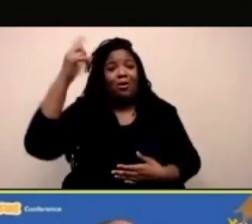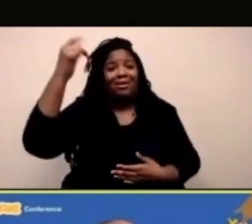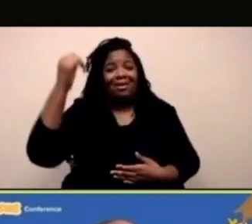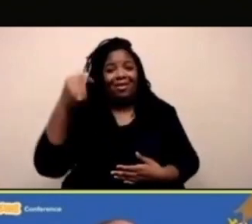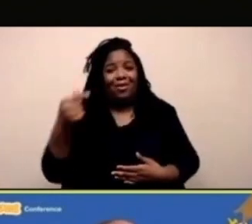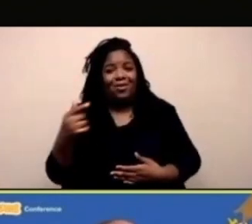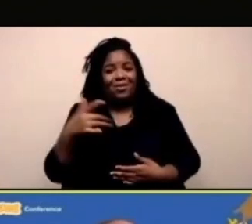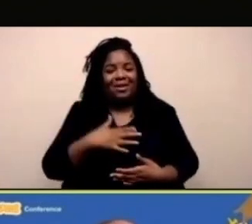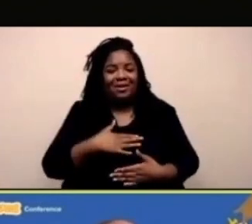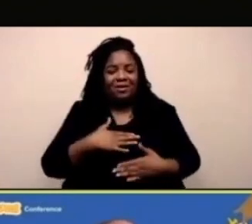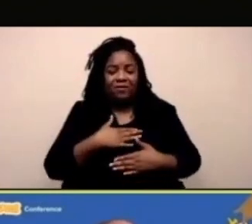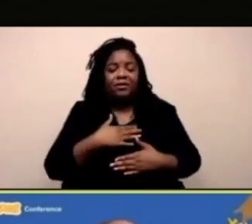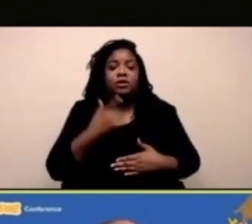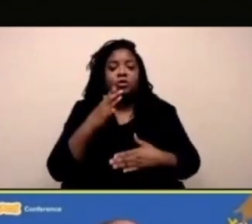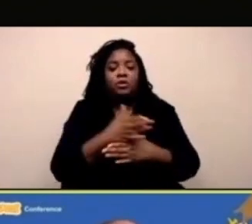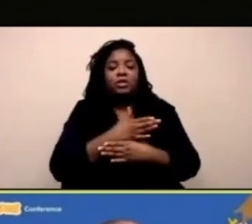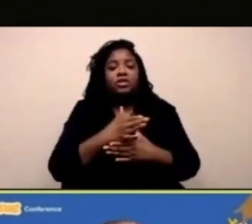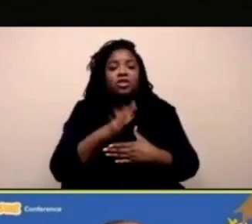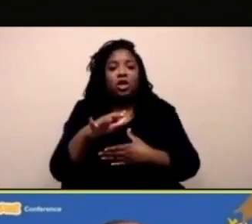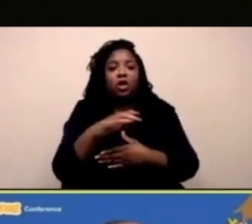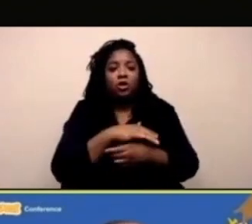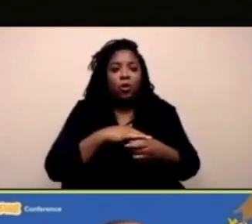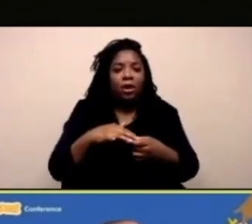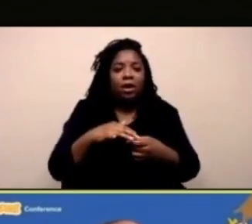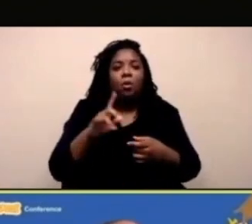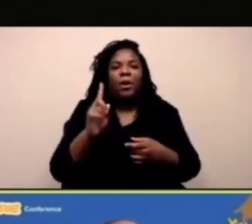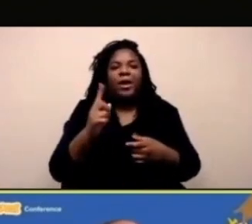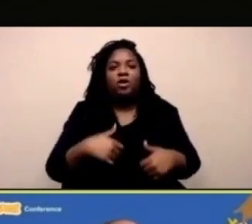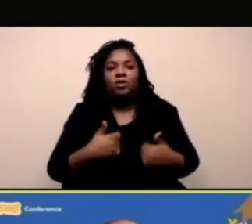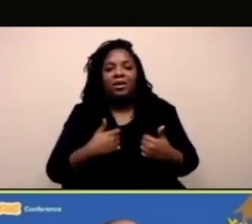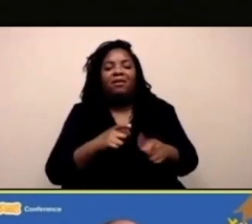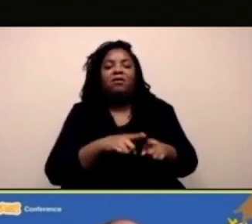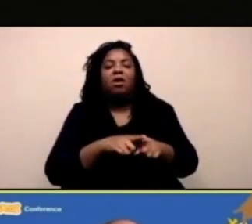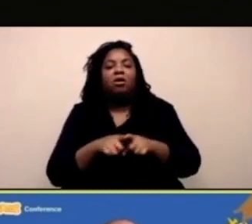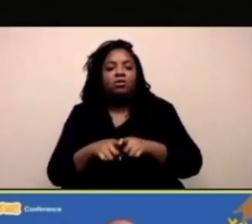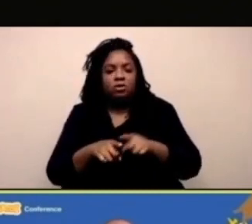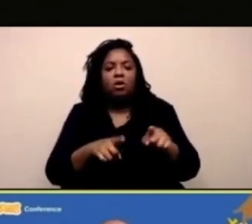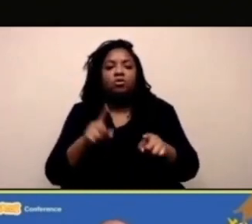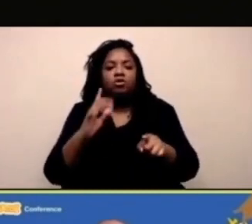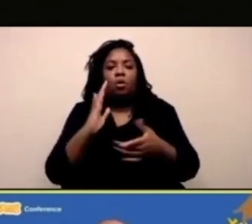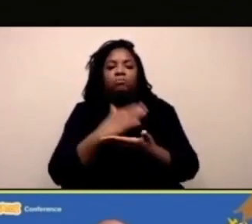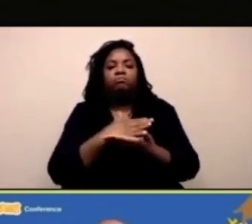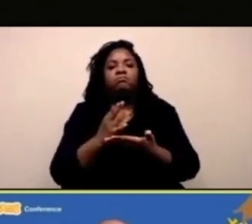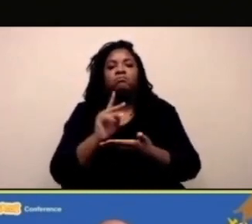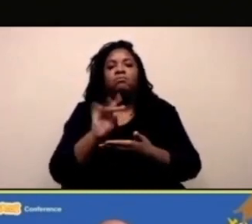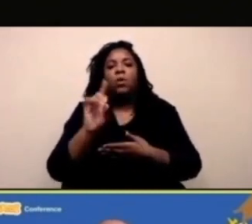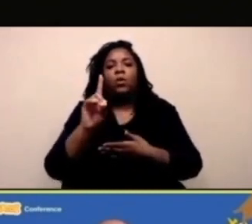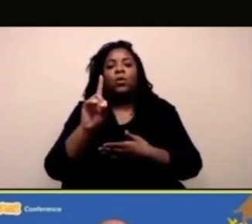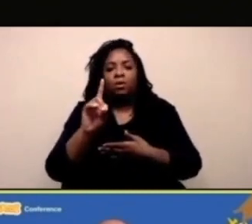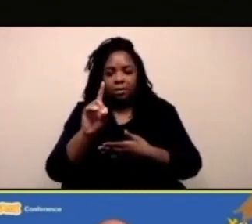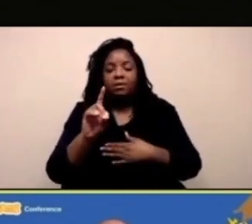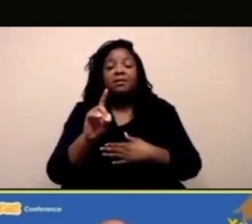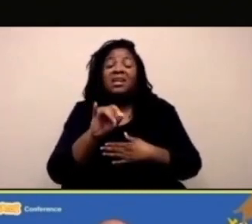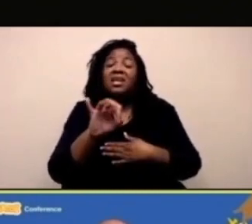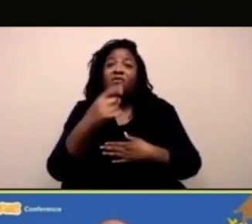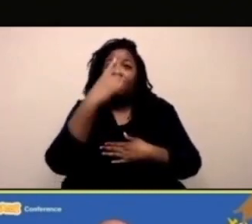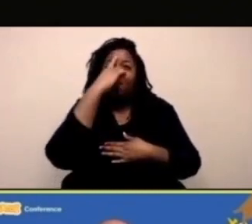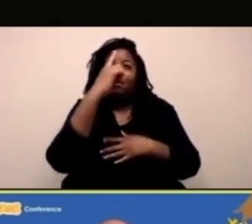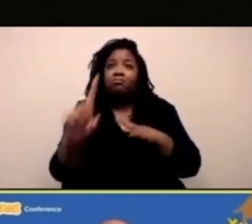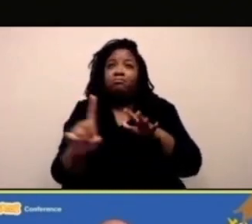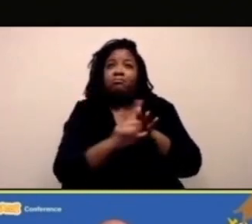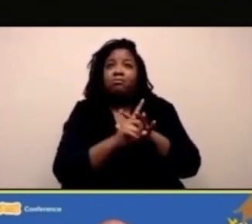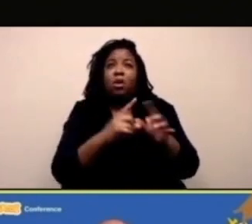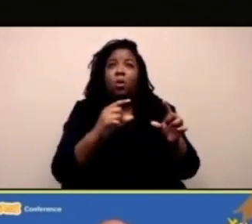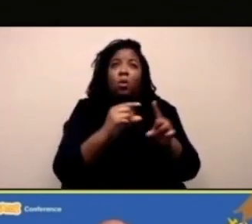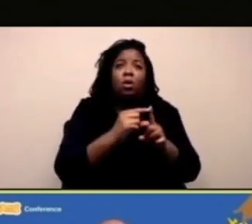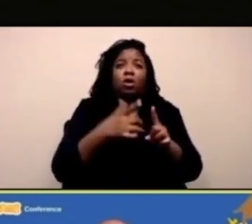color section or region you're in, go ahead in the chat. We're monitoring that too. And if you can think of a word or a feeling or emotion to